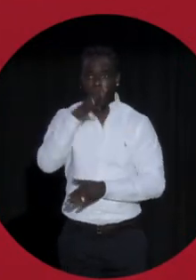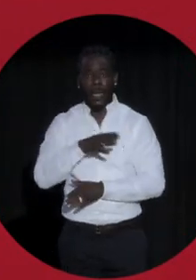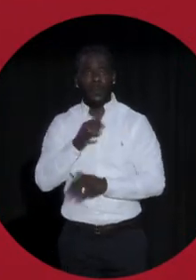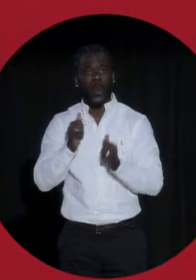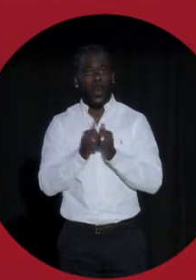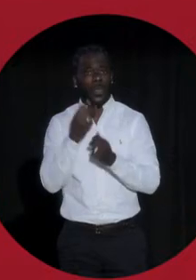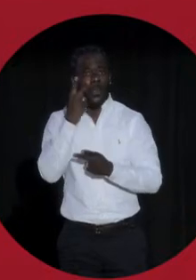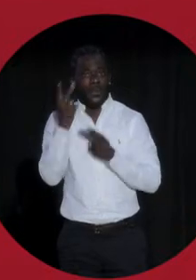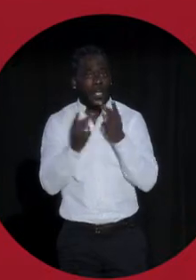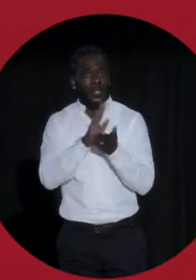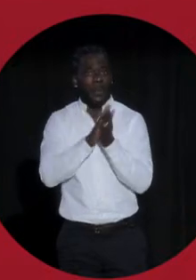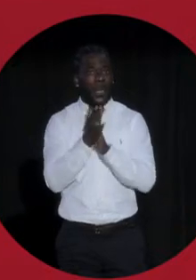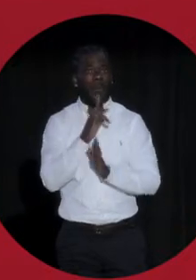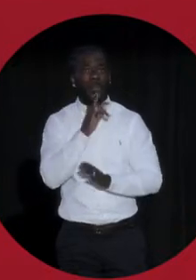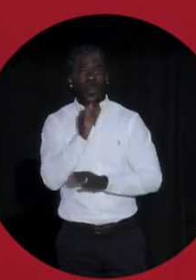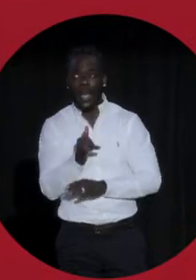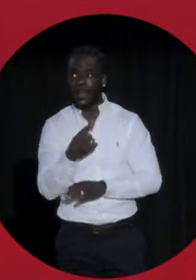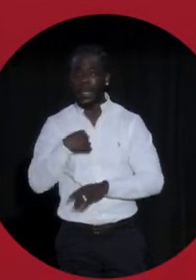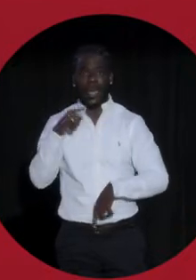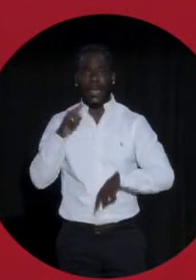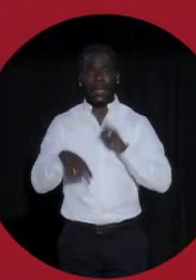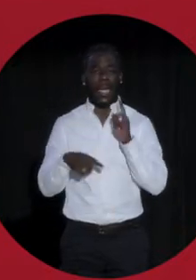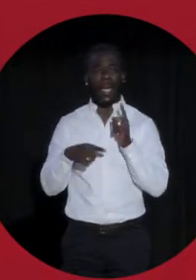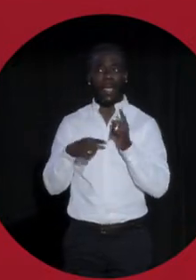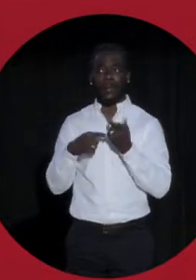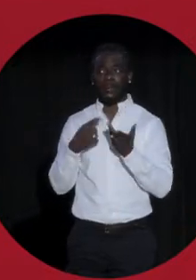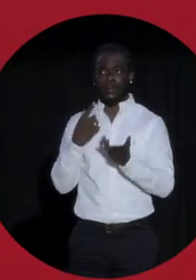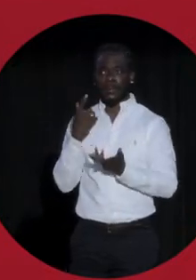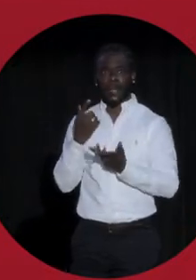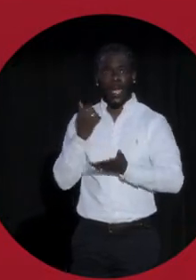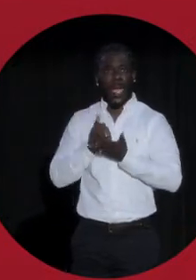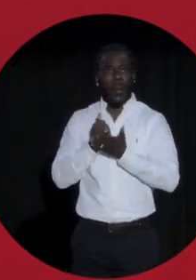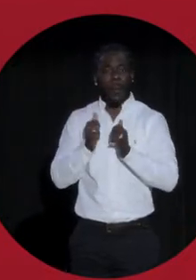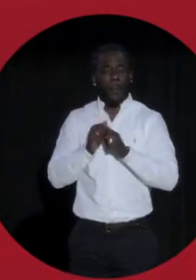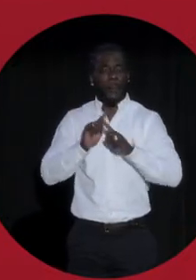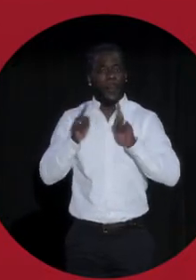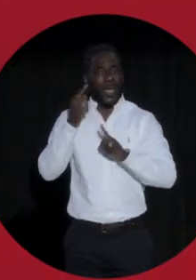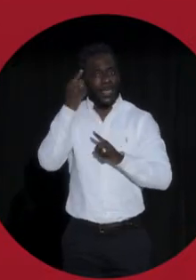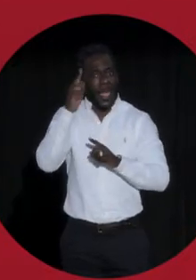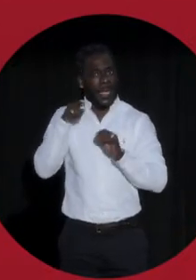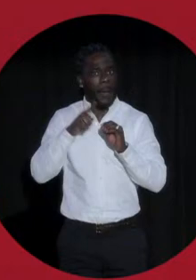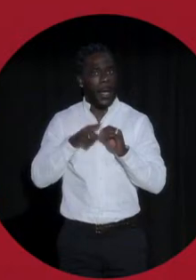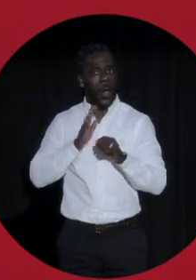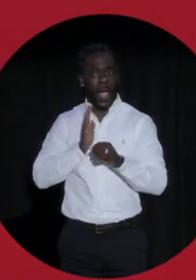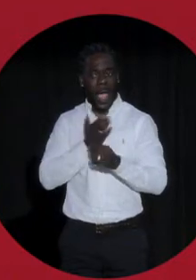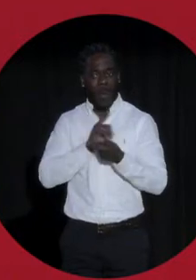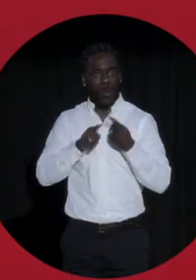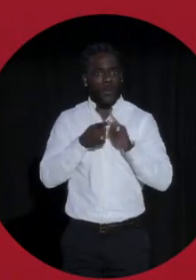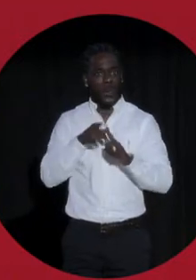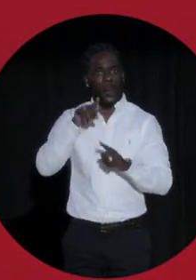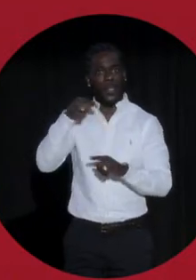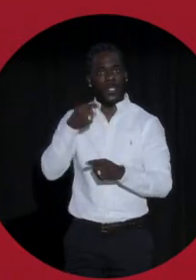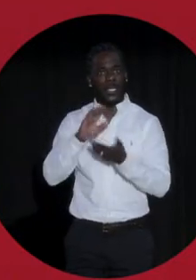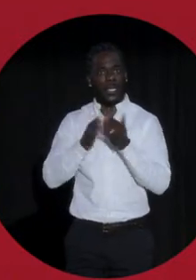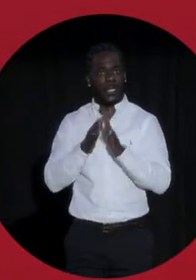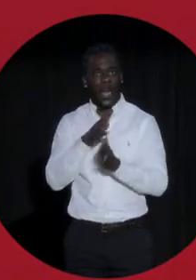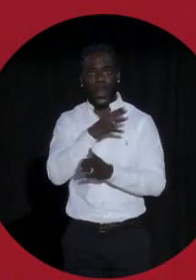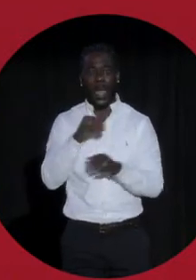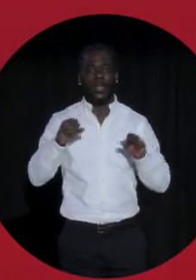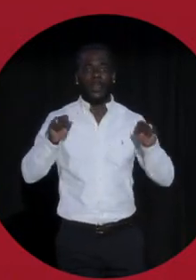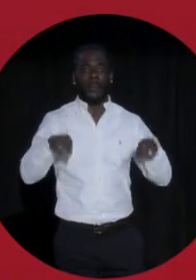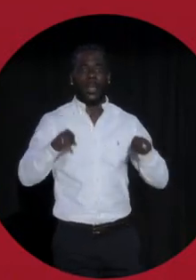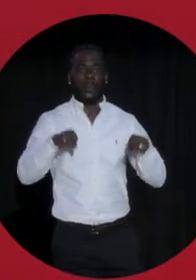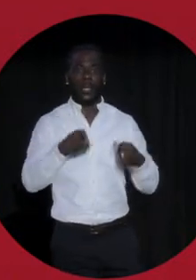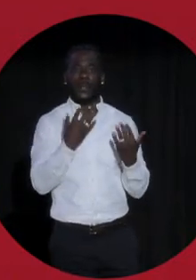became a reality. I could not help but think, my friends, about our beloved Prince George's County and the possibilities